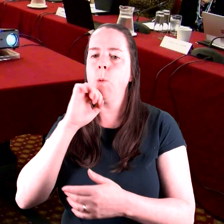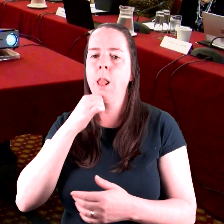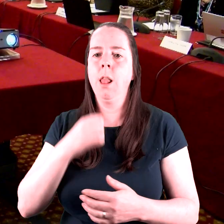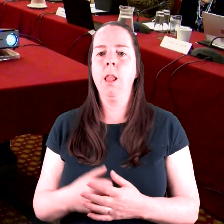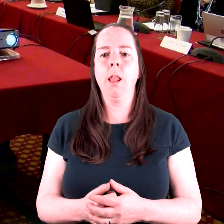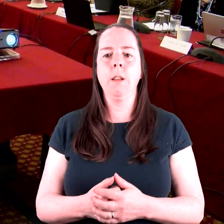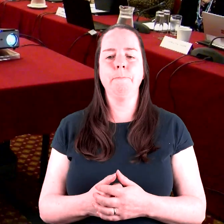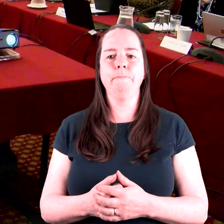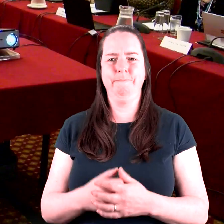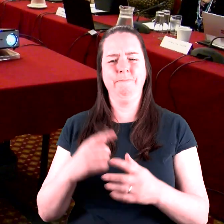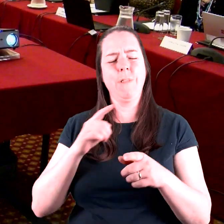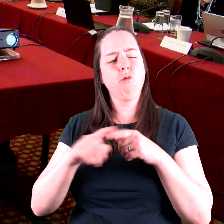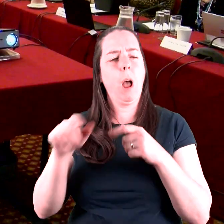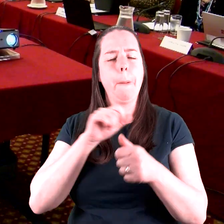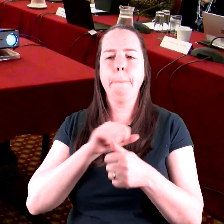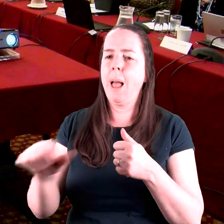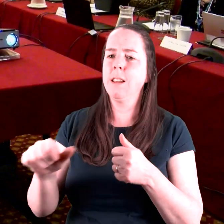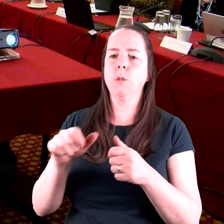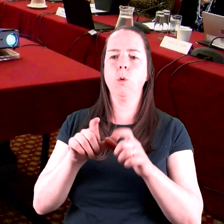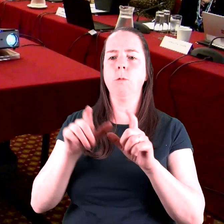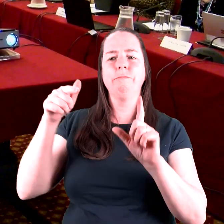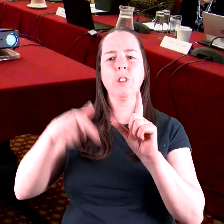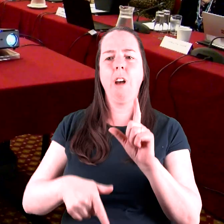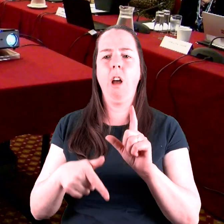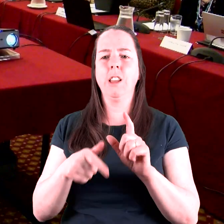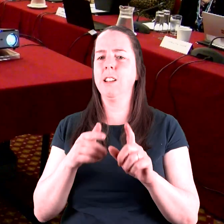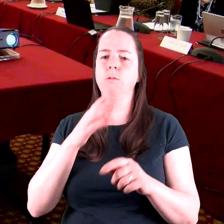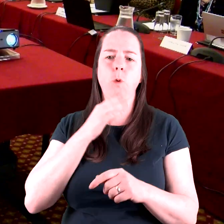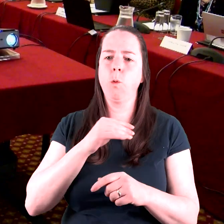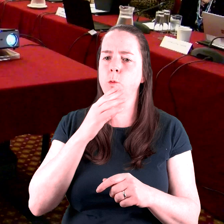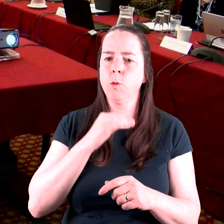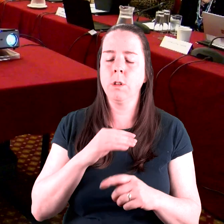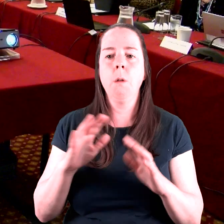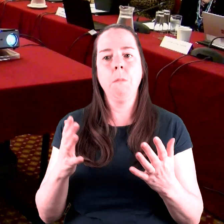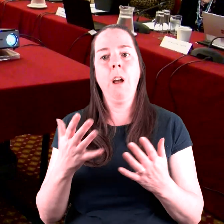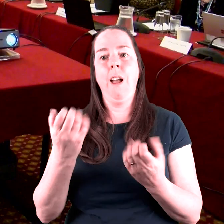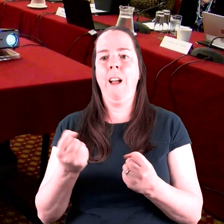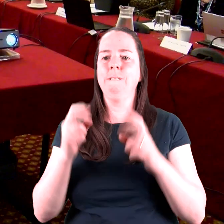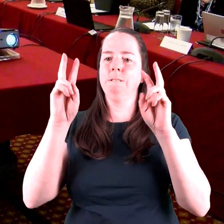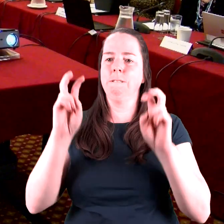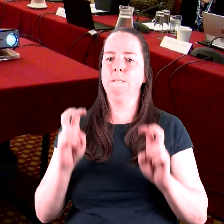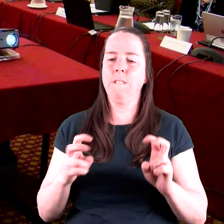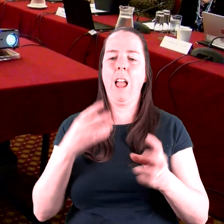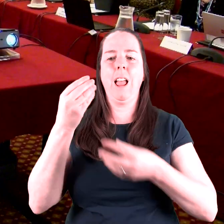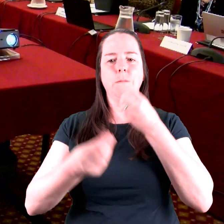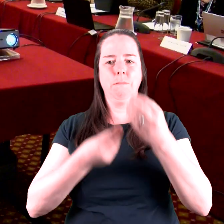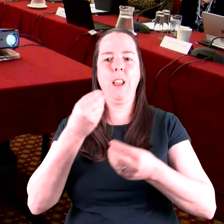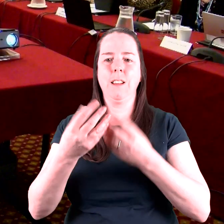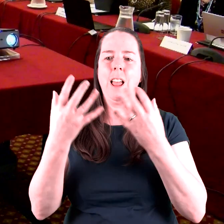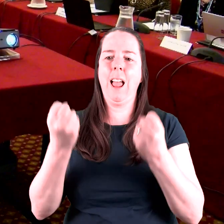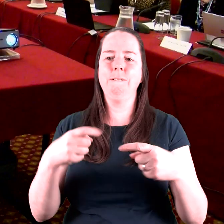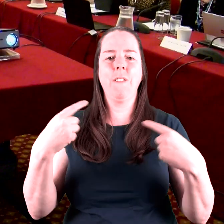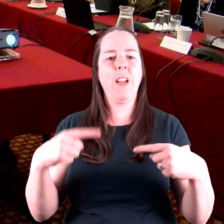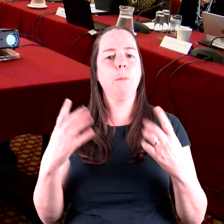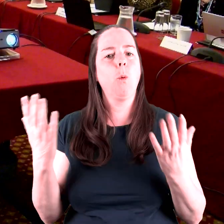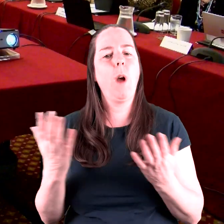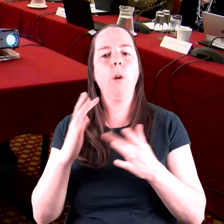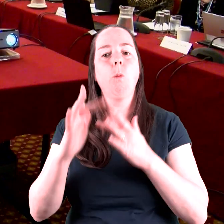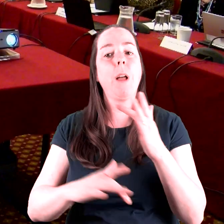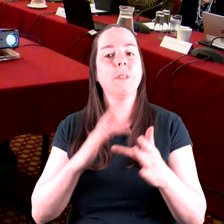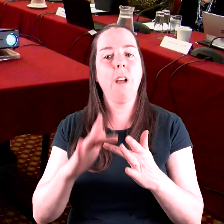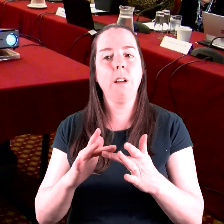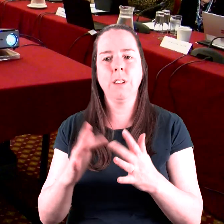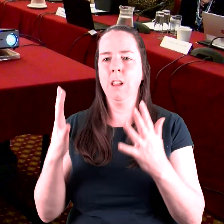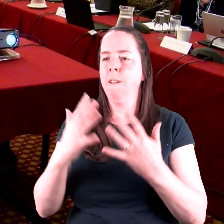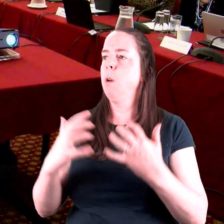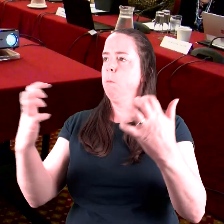you. We will do our best to avoid jargon and acronyms, but there is a glossary of terms available on the website,